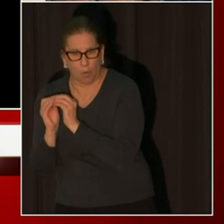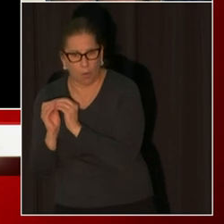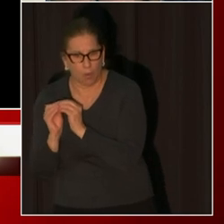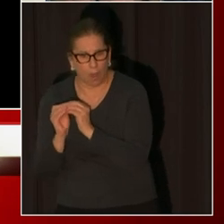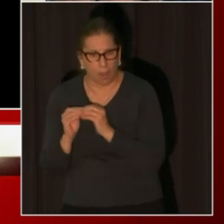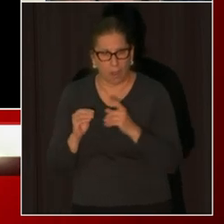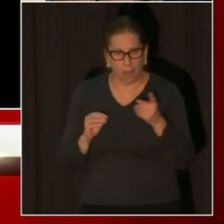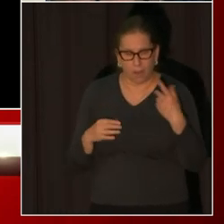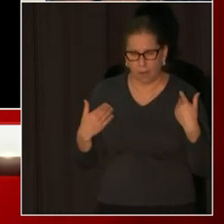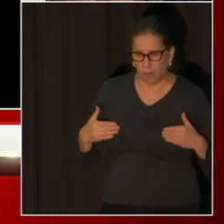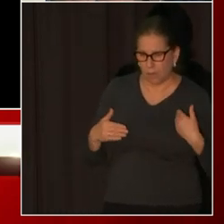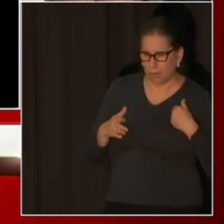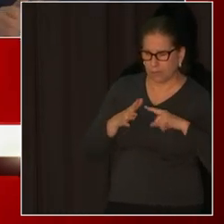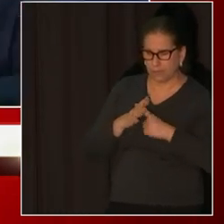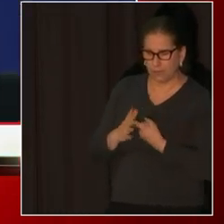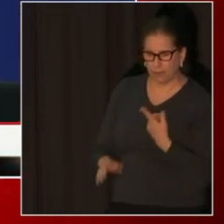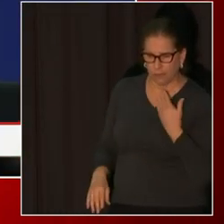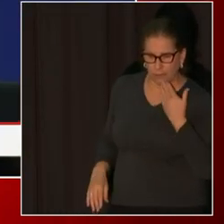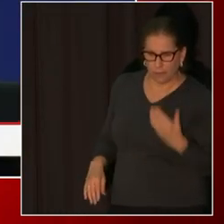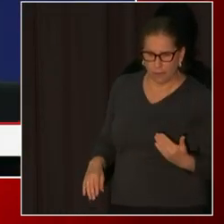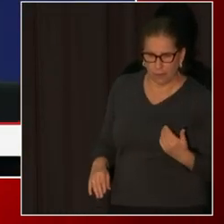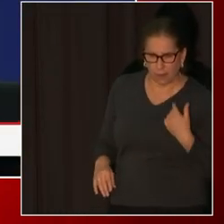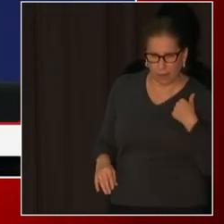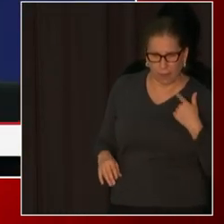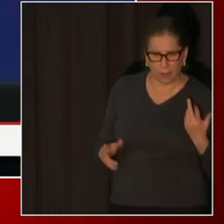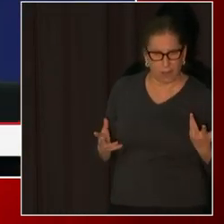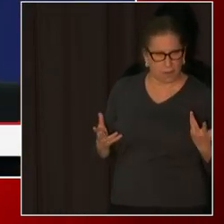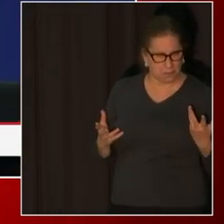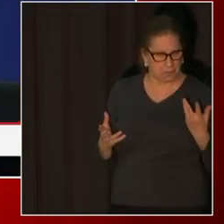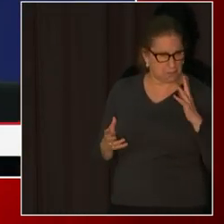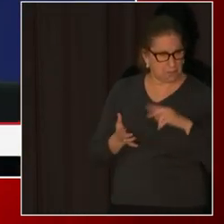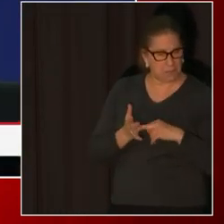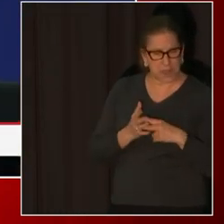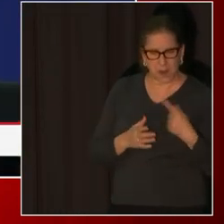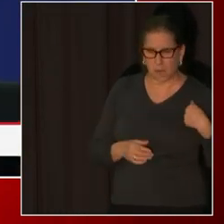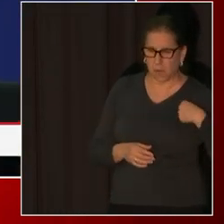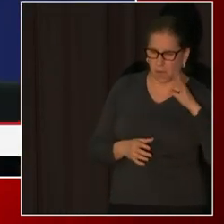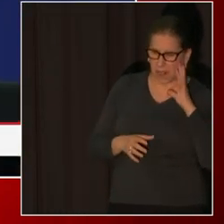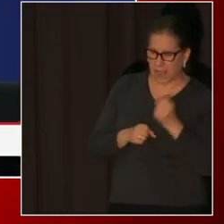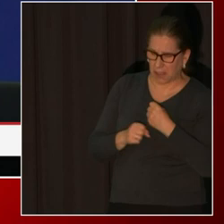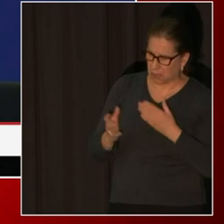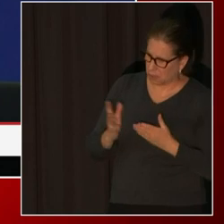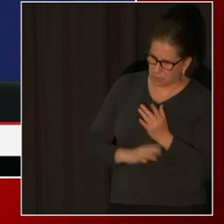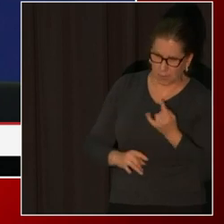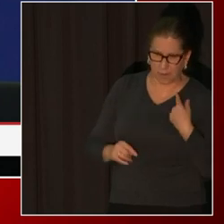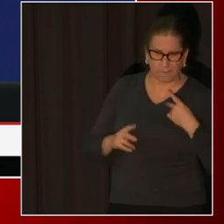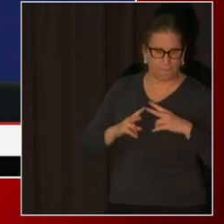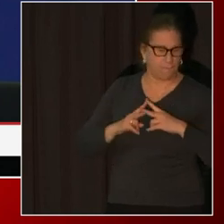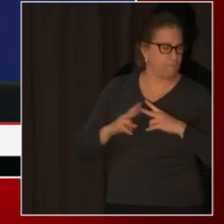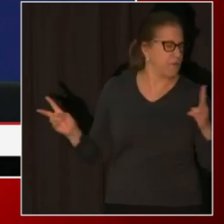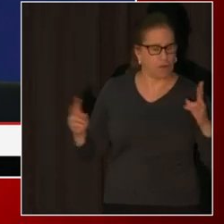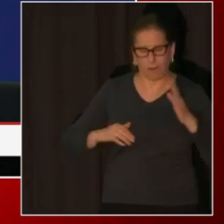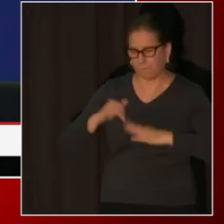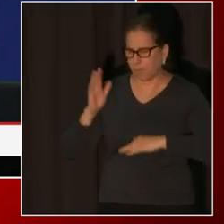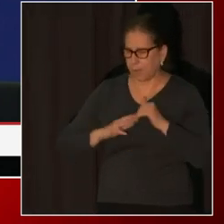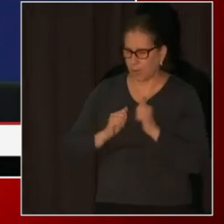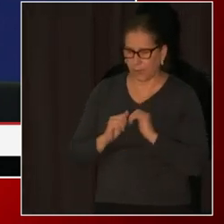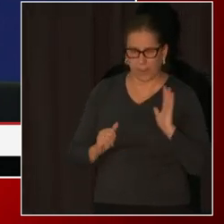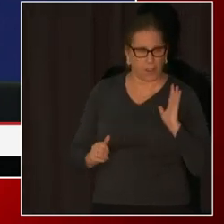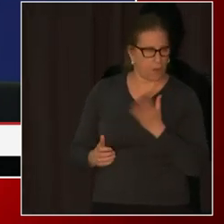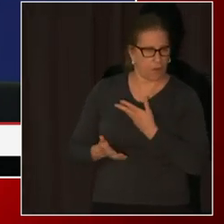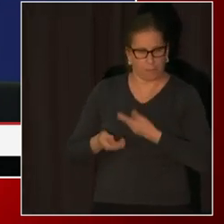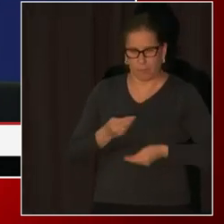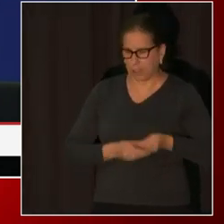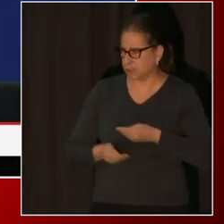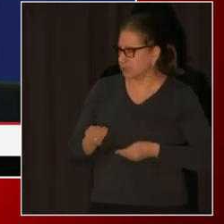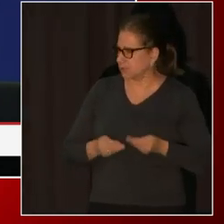well as we possibly could. So very comfortable in this credit and in this budget from the perspective of being able